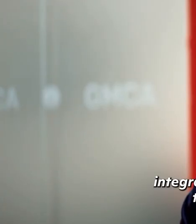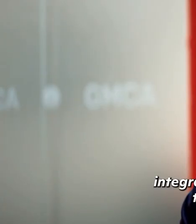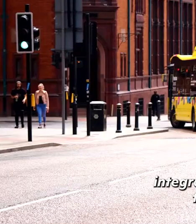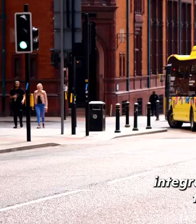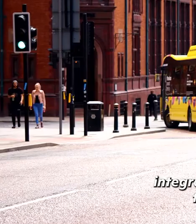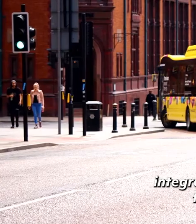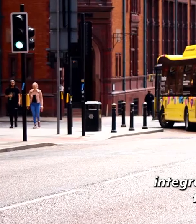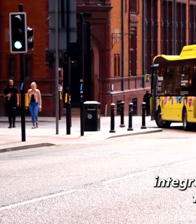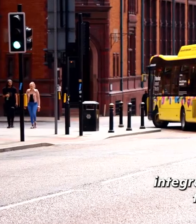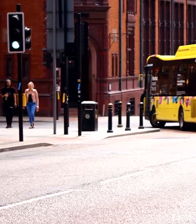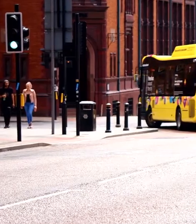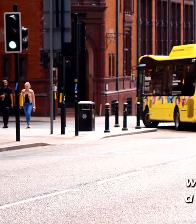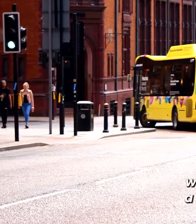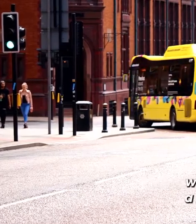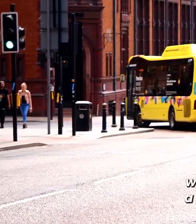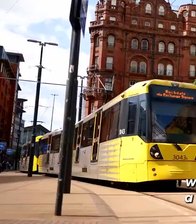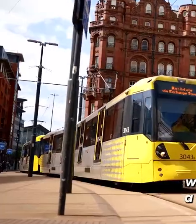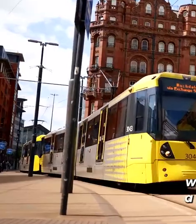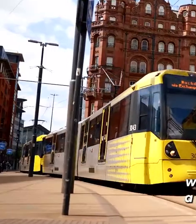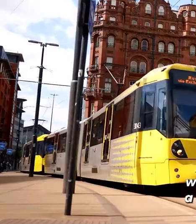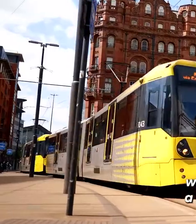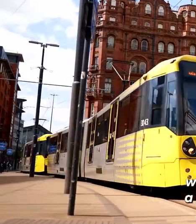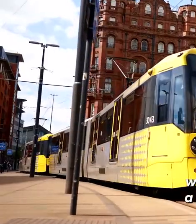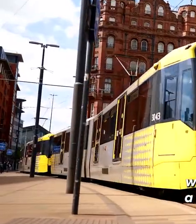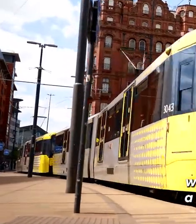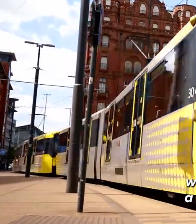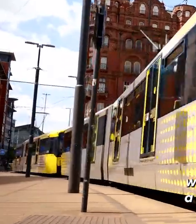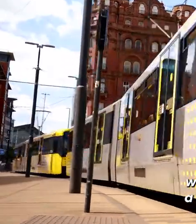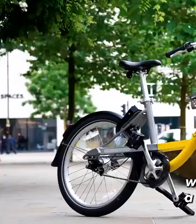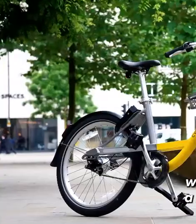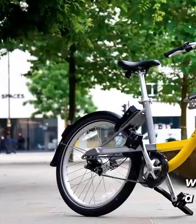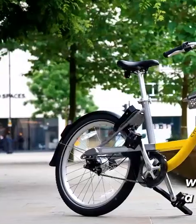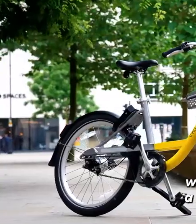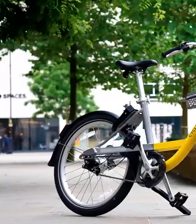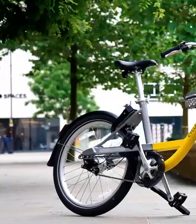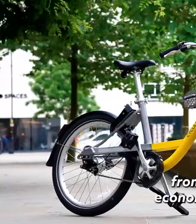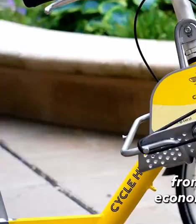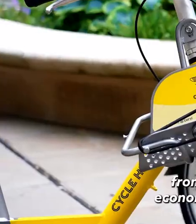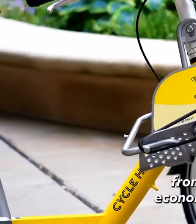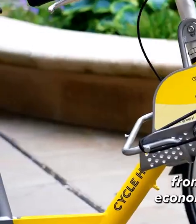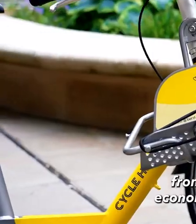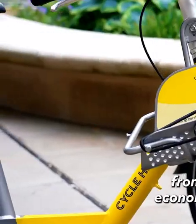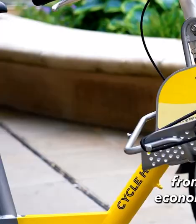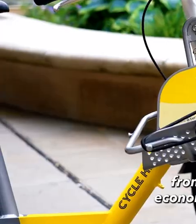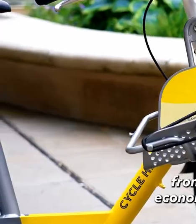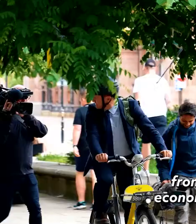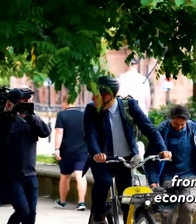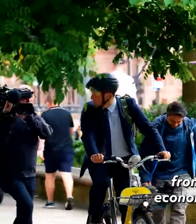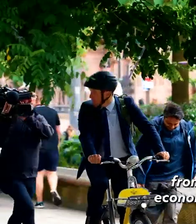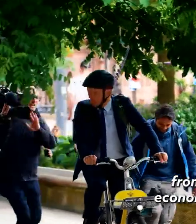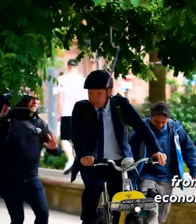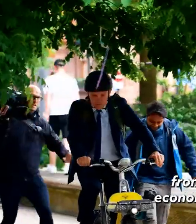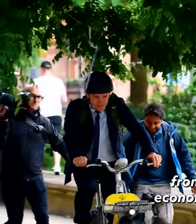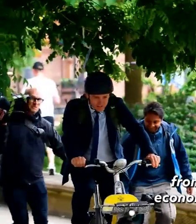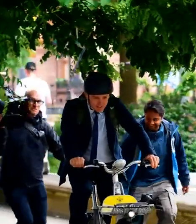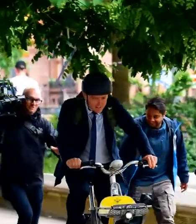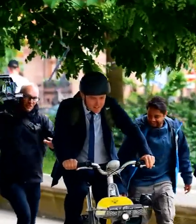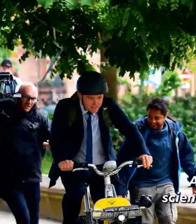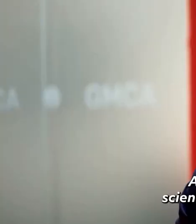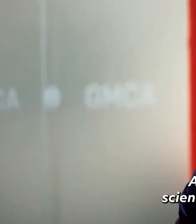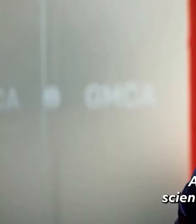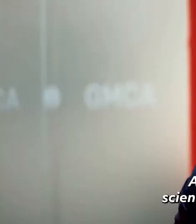transport system to Greater Manchester, which will help us remove 1 million tonnes of carbon from the Greater Manchester economy over the next